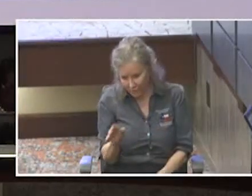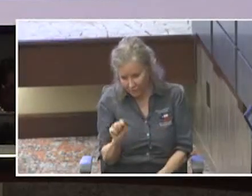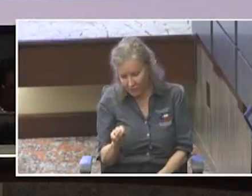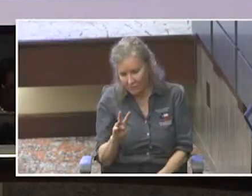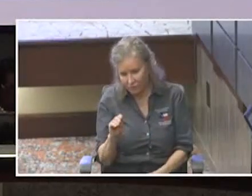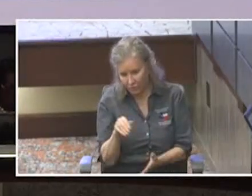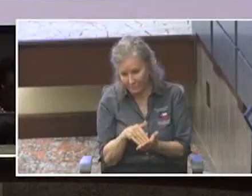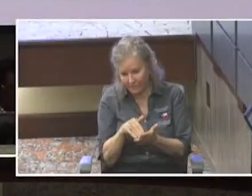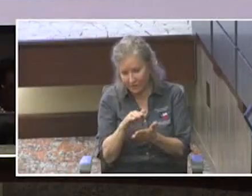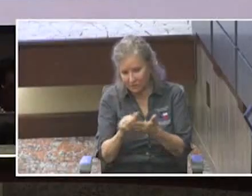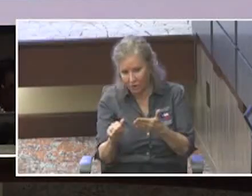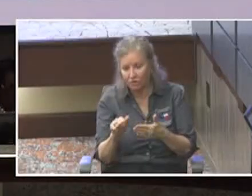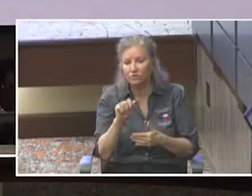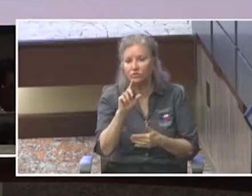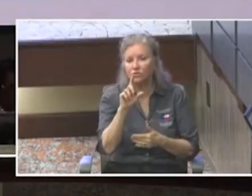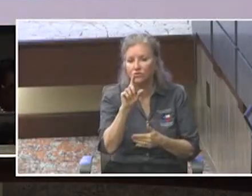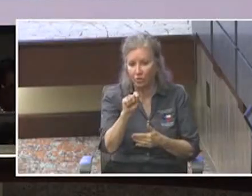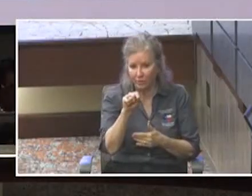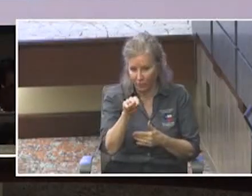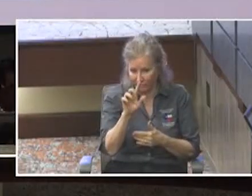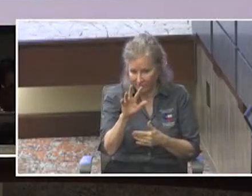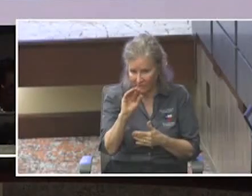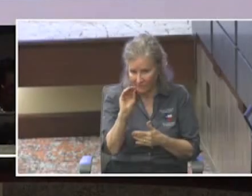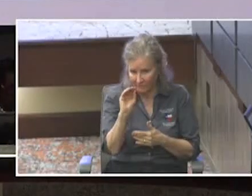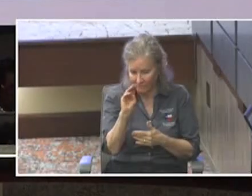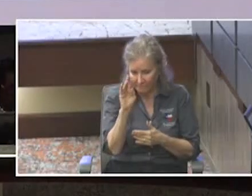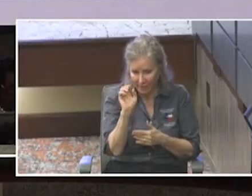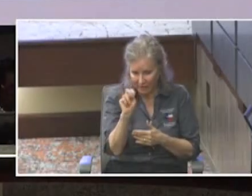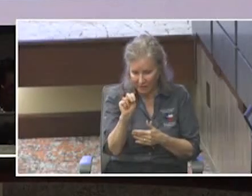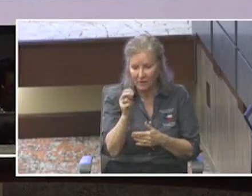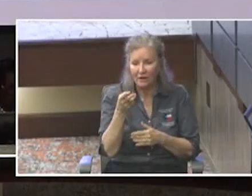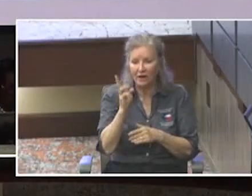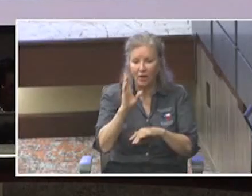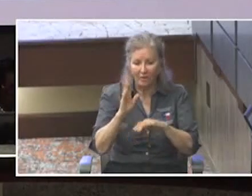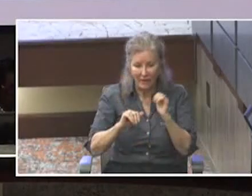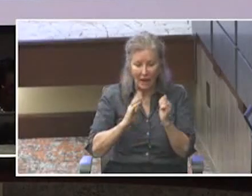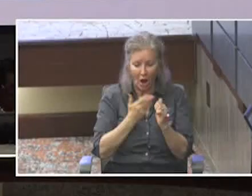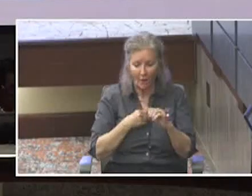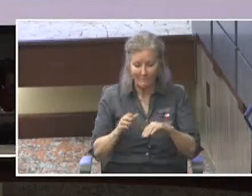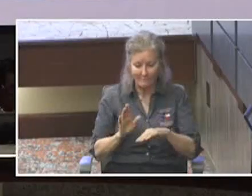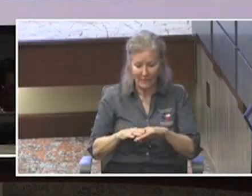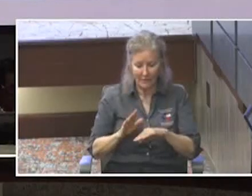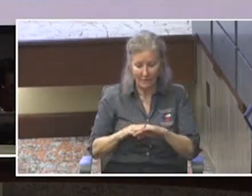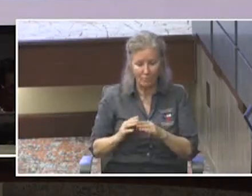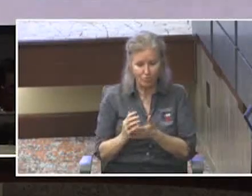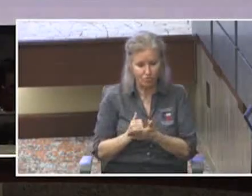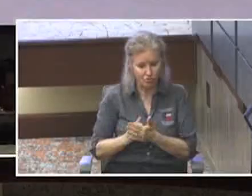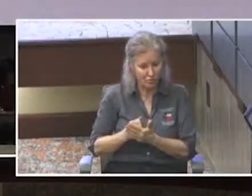million. That's $20.5 million higher than the minimum reserve policy amount.